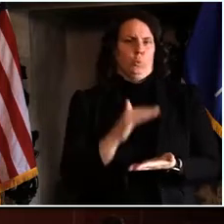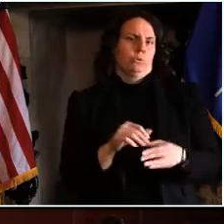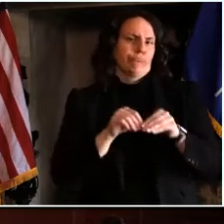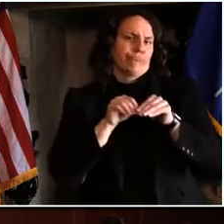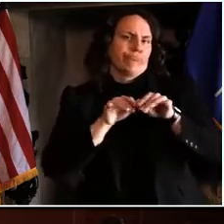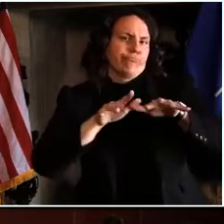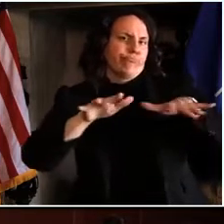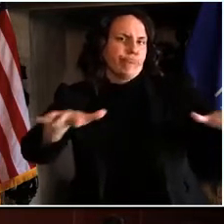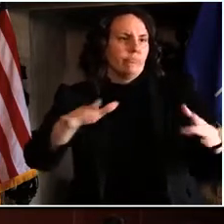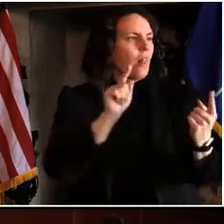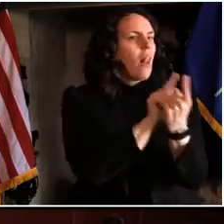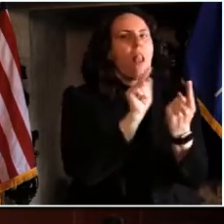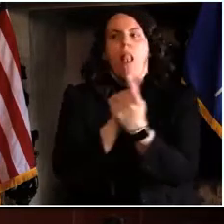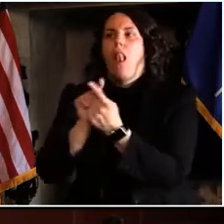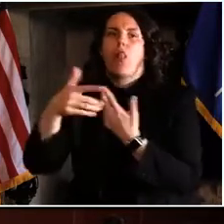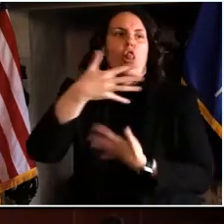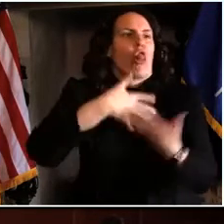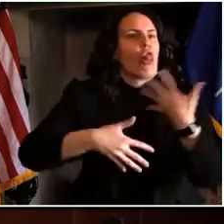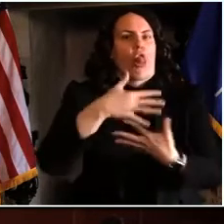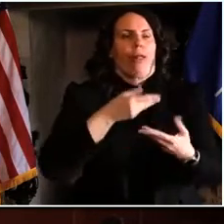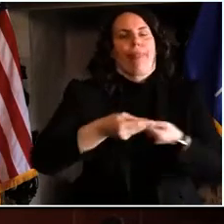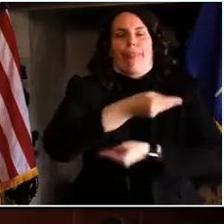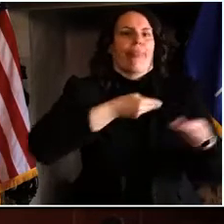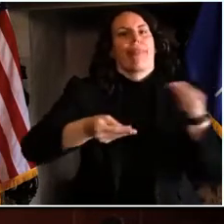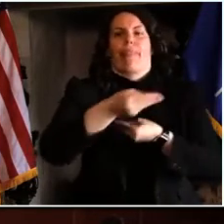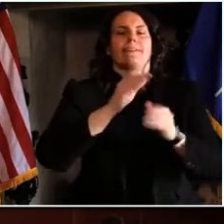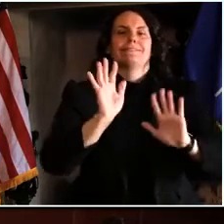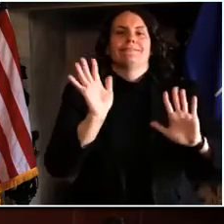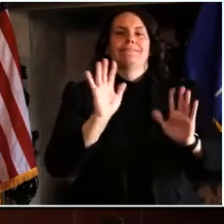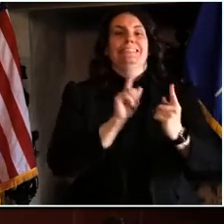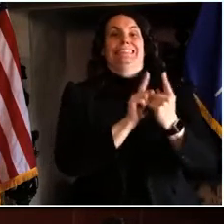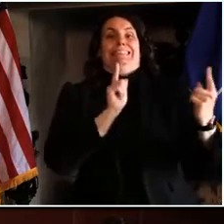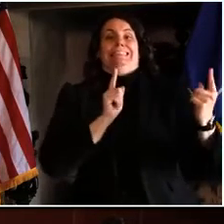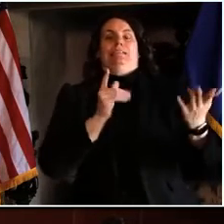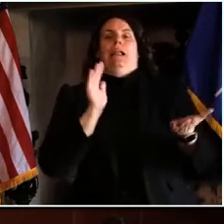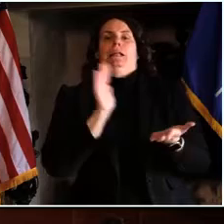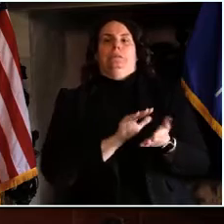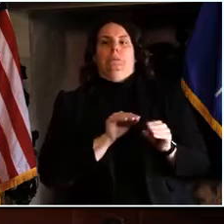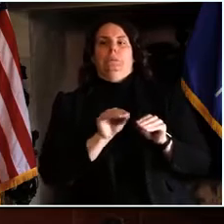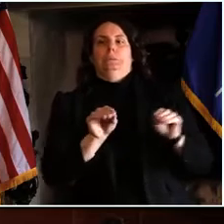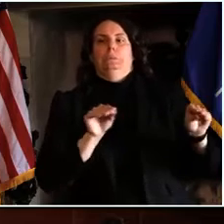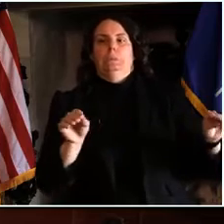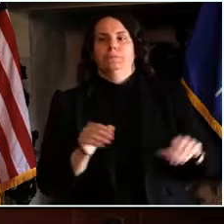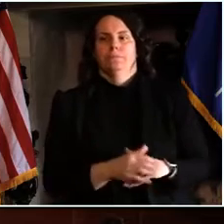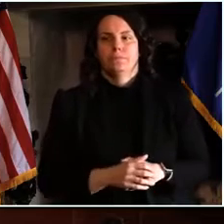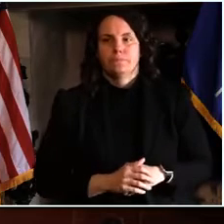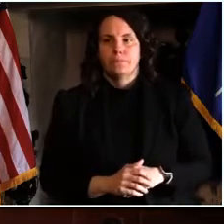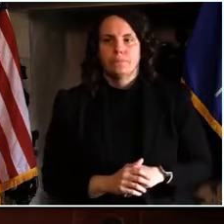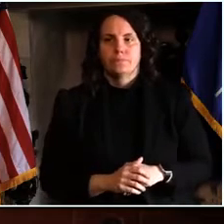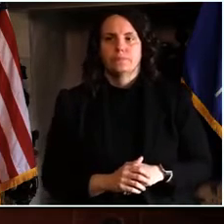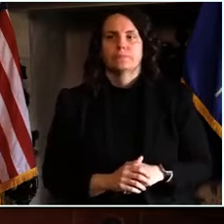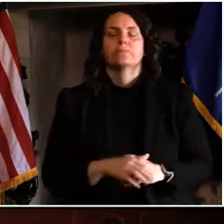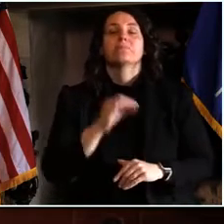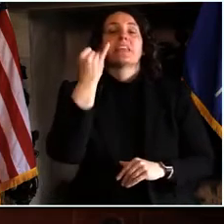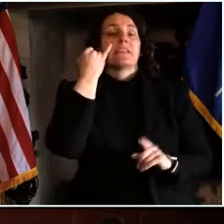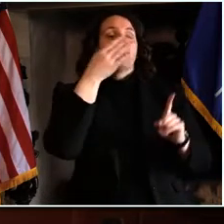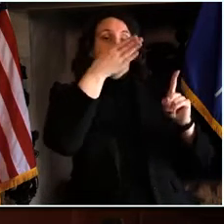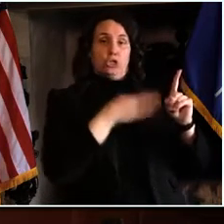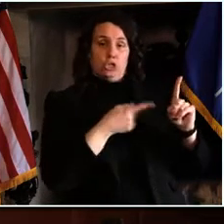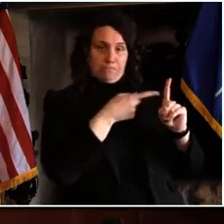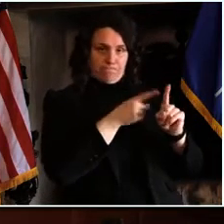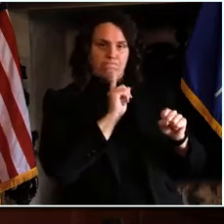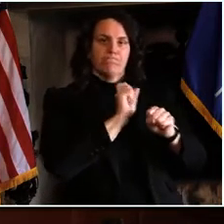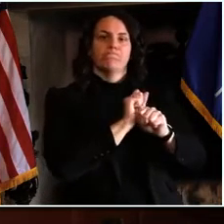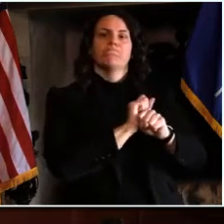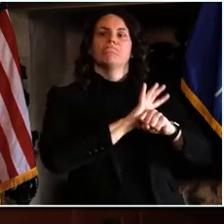coronavirus infection, quarantine and isolation, those are the two biggest public health tools that we have to prevent small outbreaks from becoming